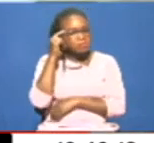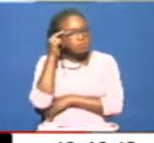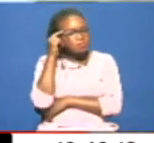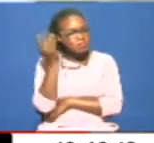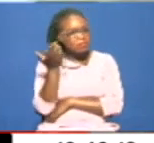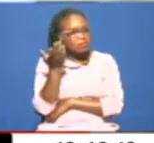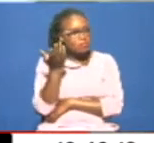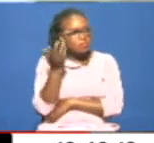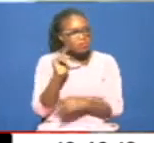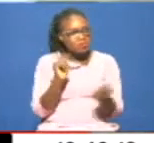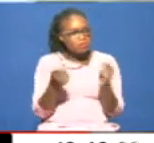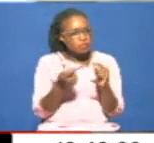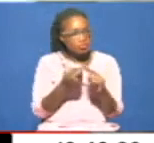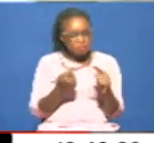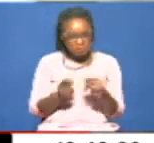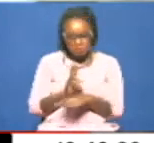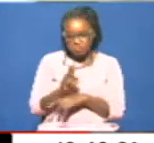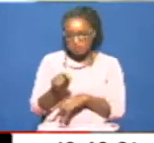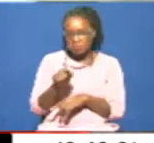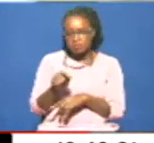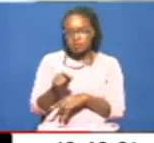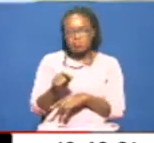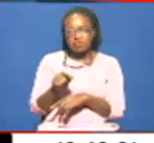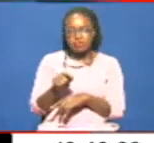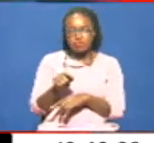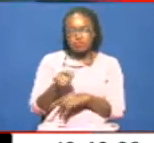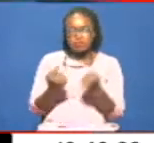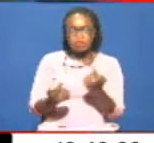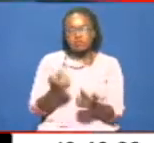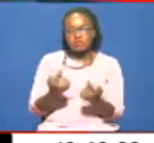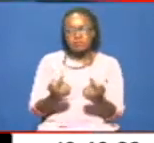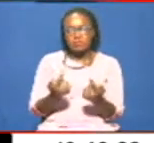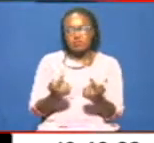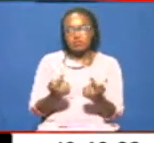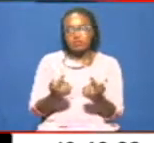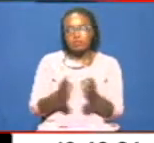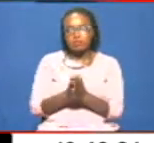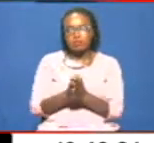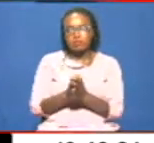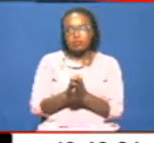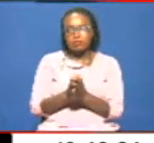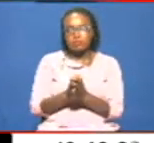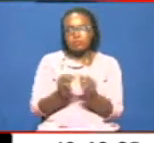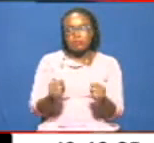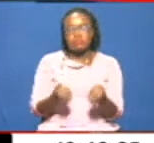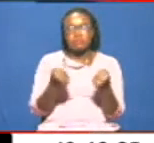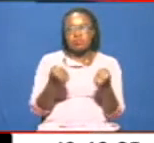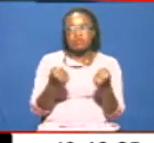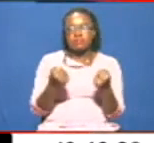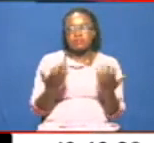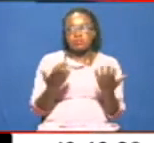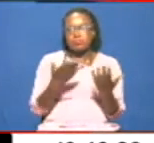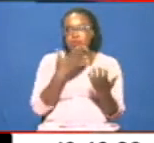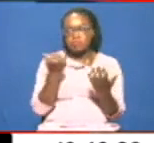move from using this charcoal or using this kind of a stove to a safer or better or